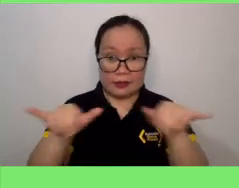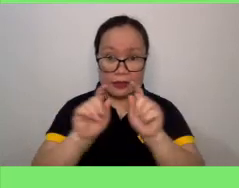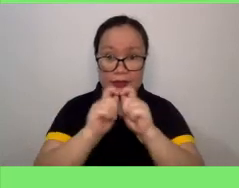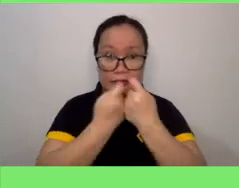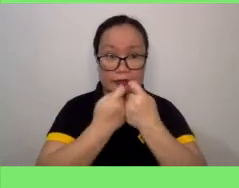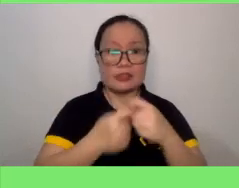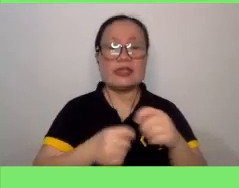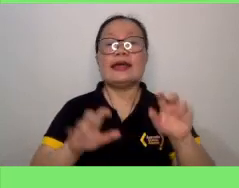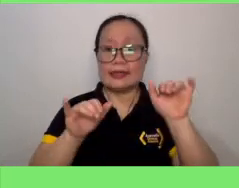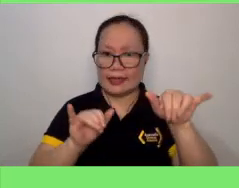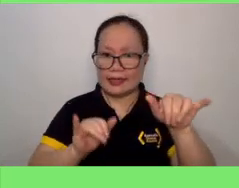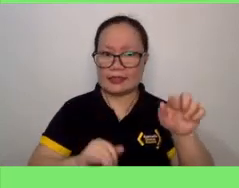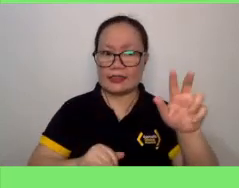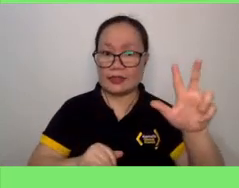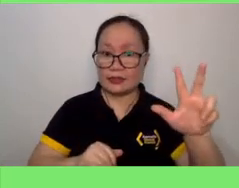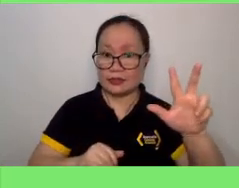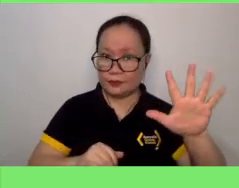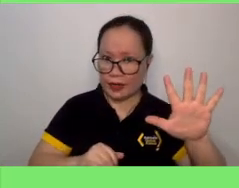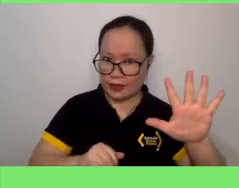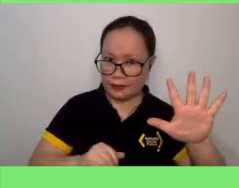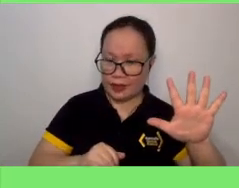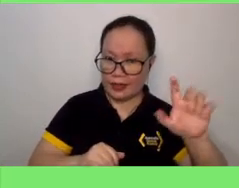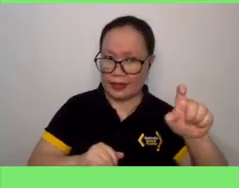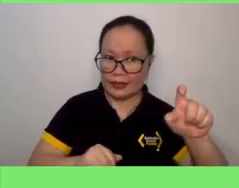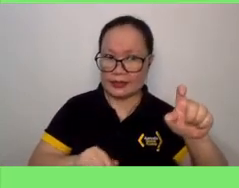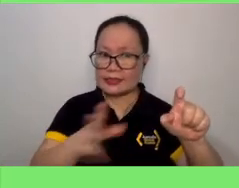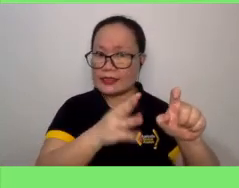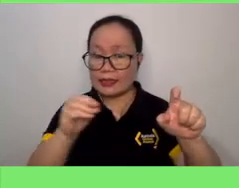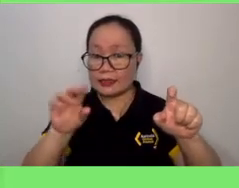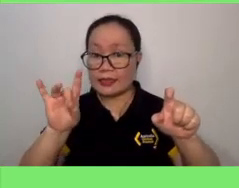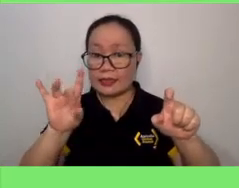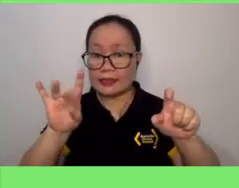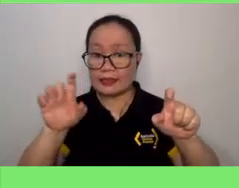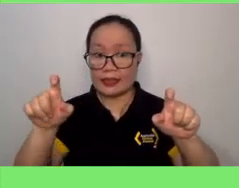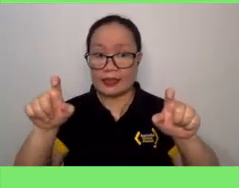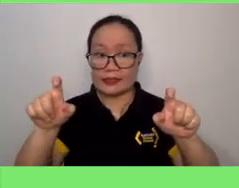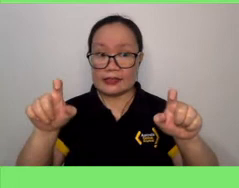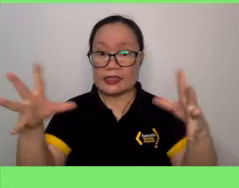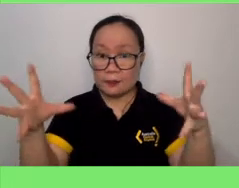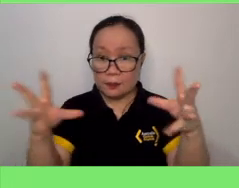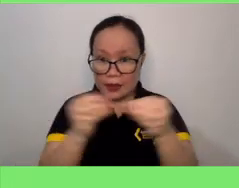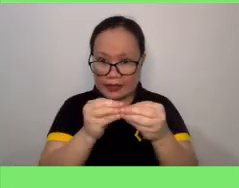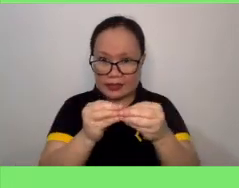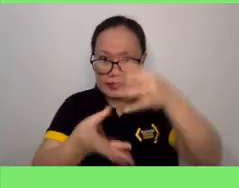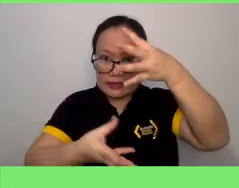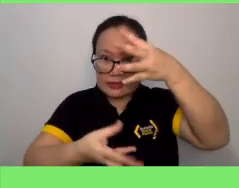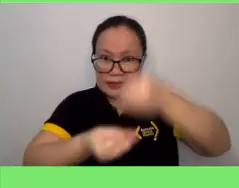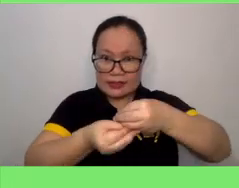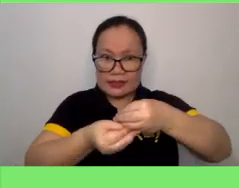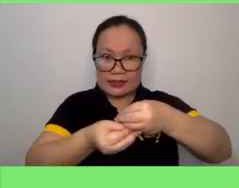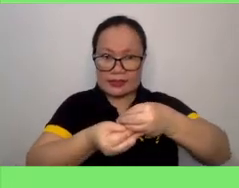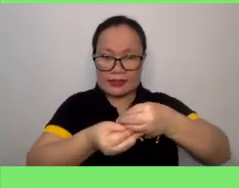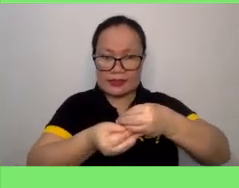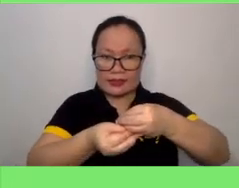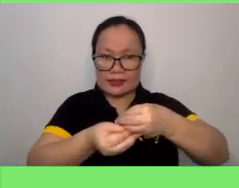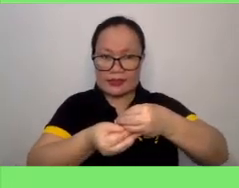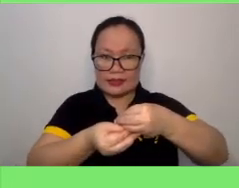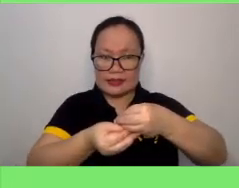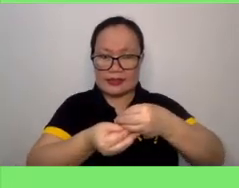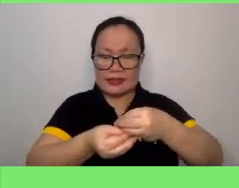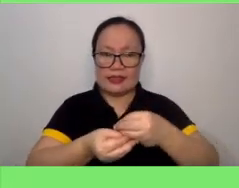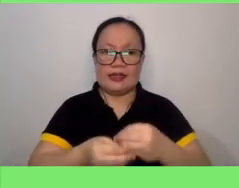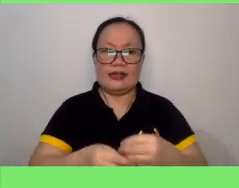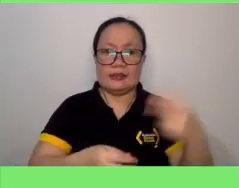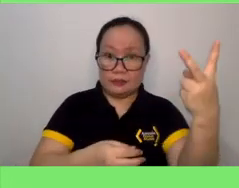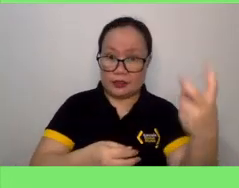35 at si 18 kasi pareho silang x. So, bring down natin si negative 15x squared. And then 35 plus 18,